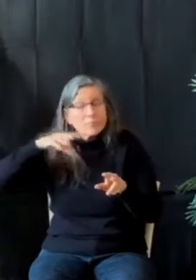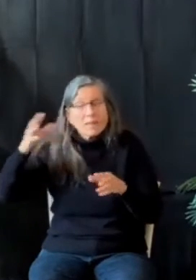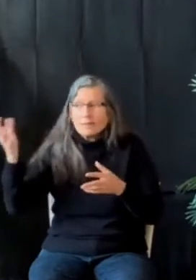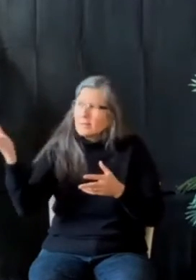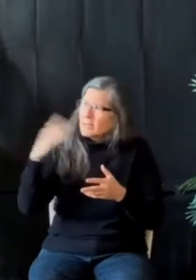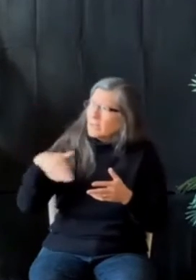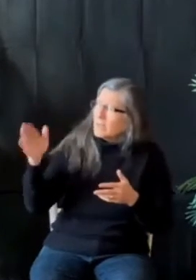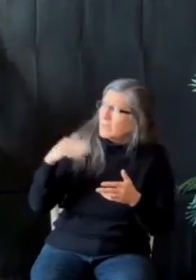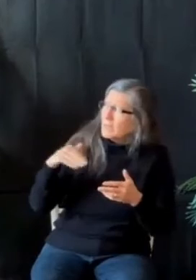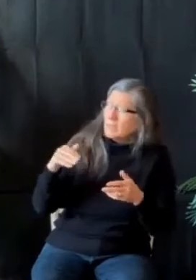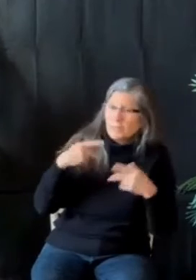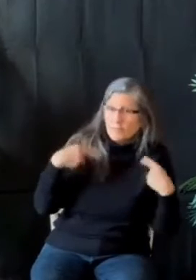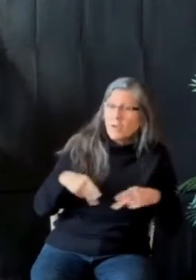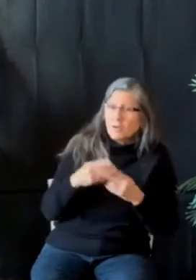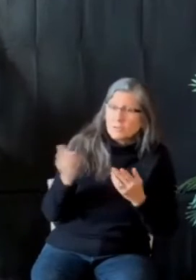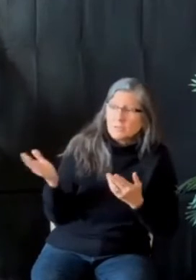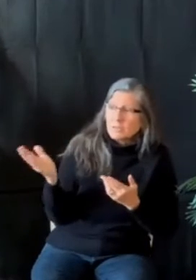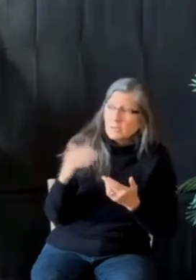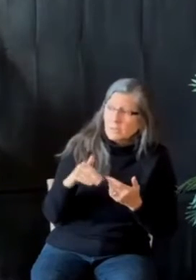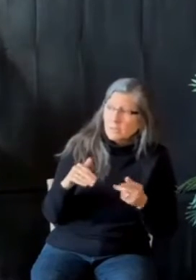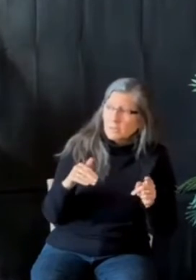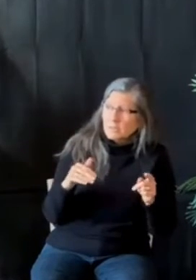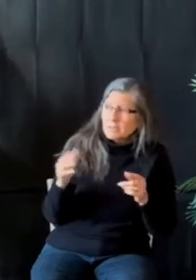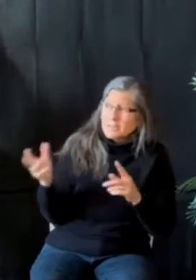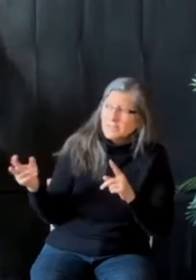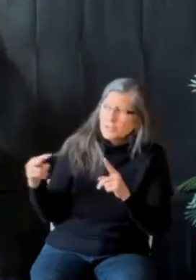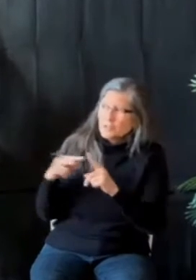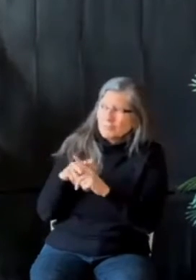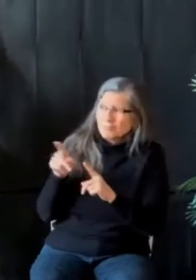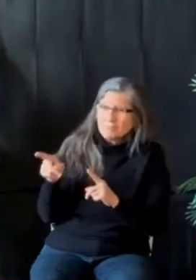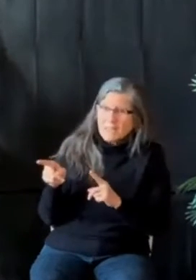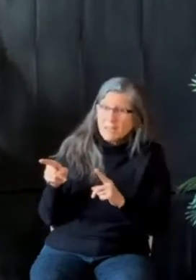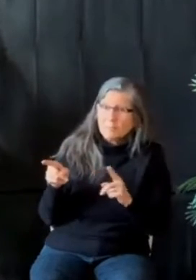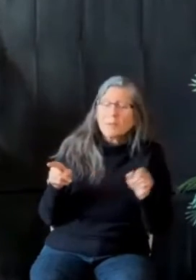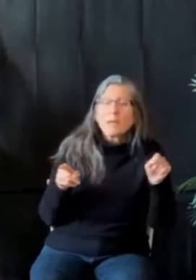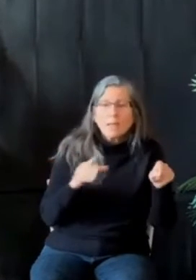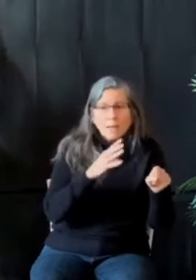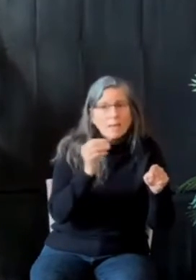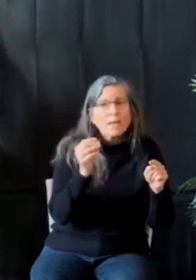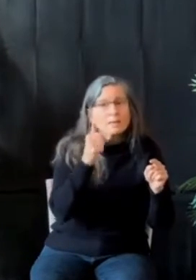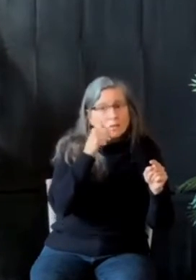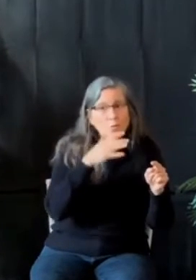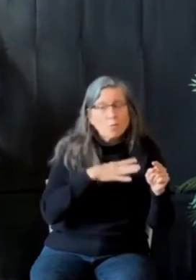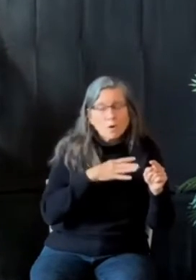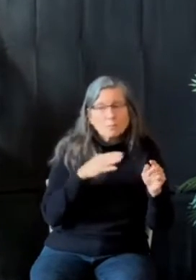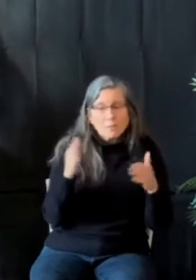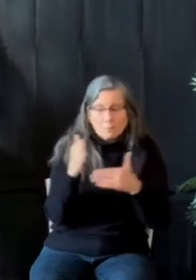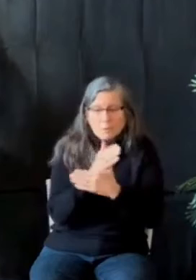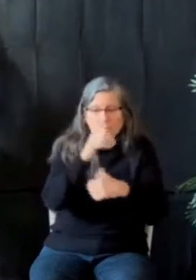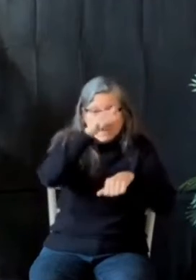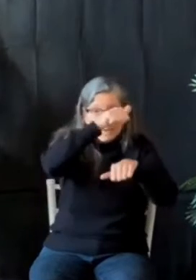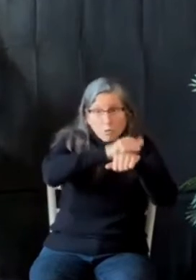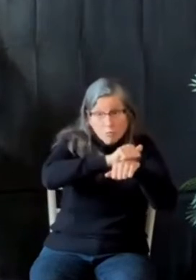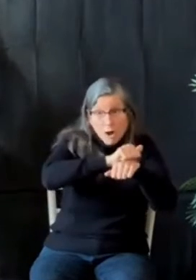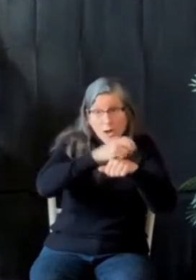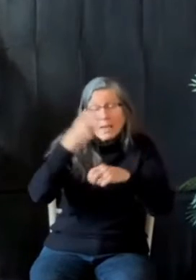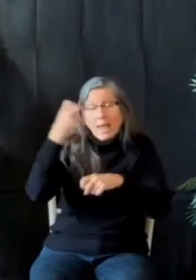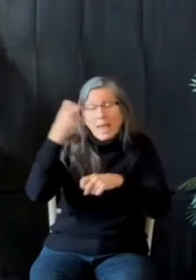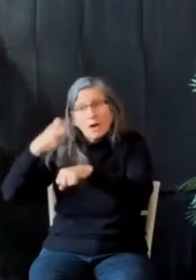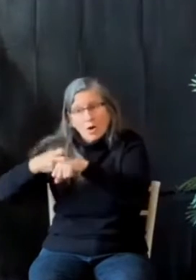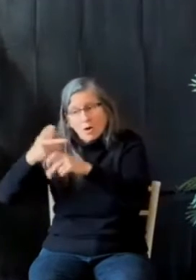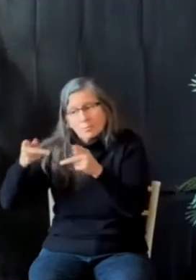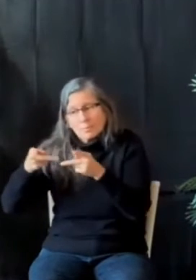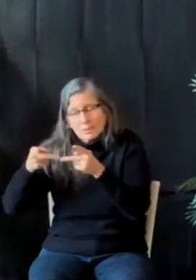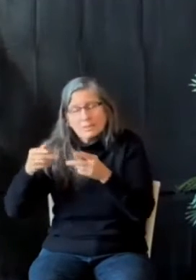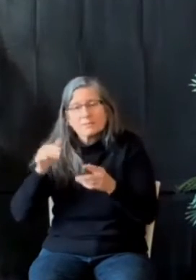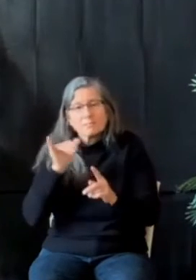him, as they had already gotten her, between a rock and a hard place. You ever been between a rock and a hard place? This